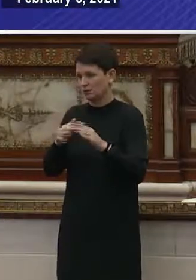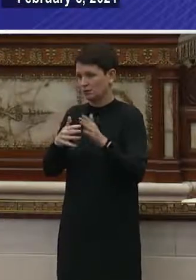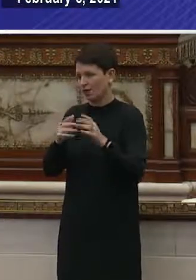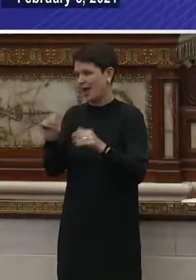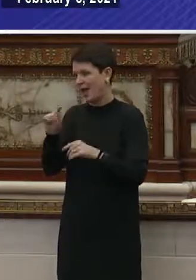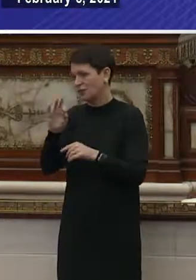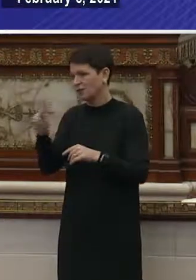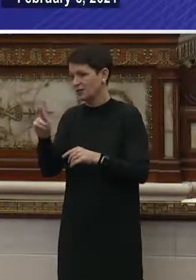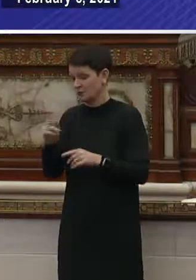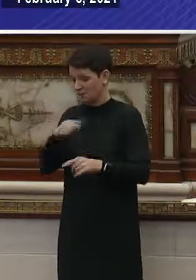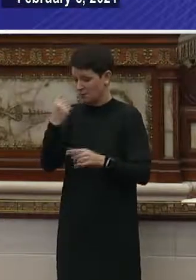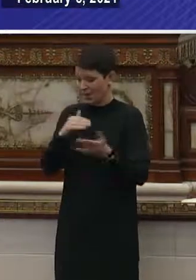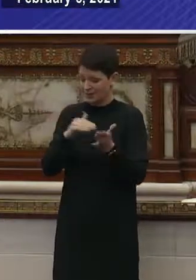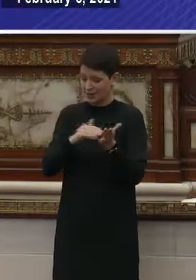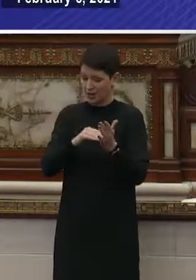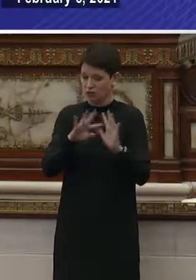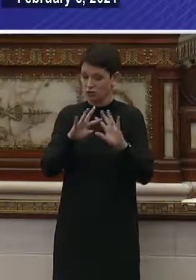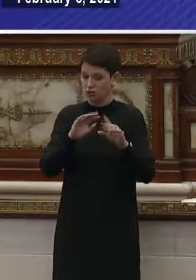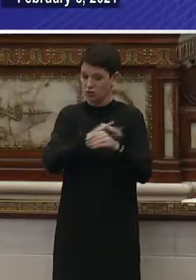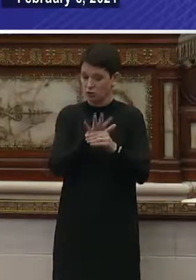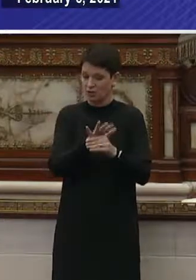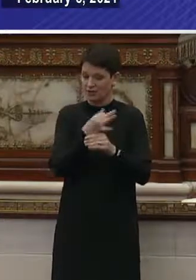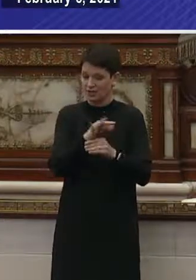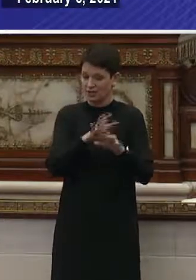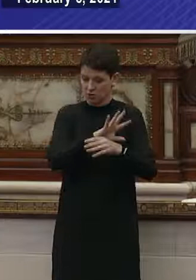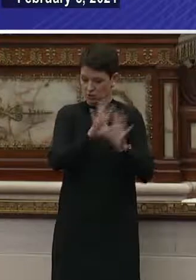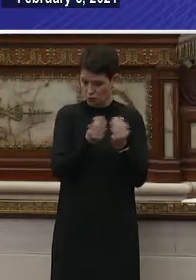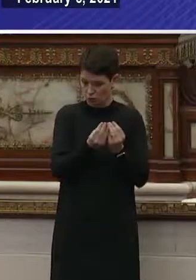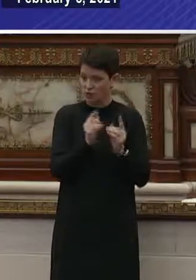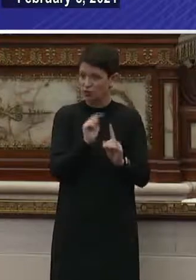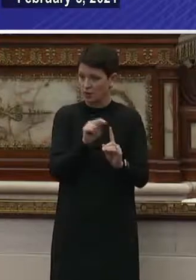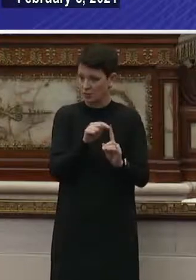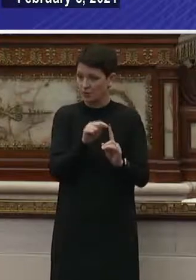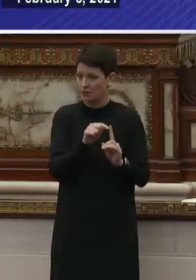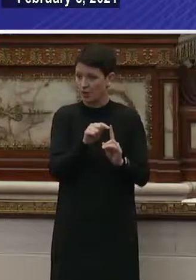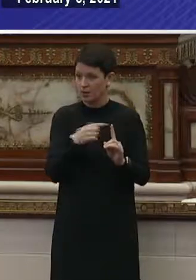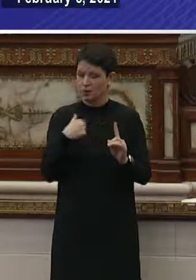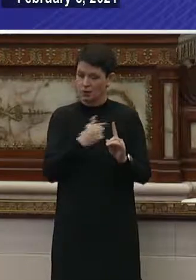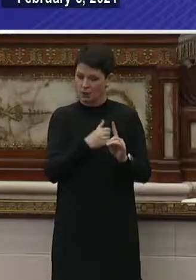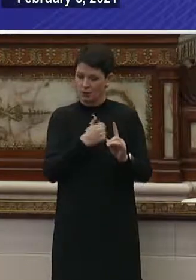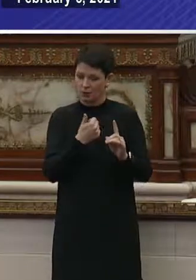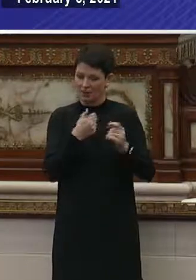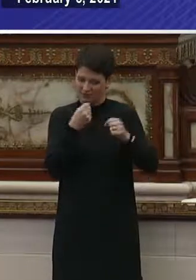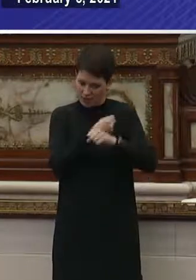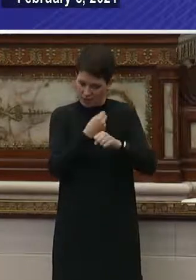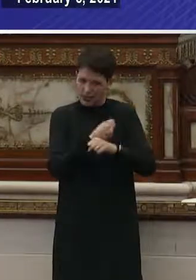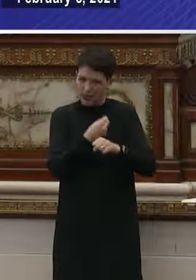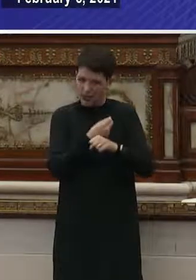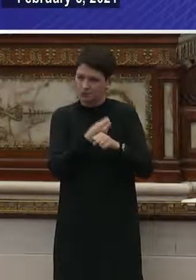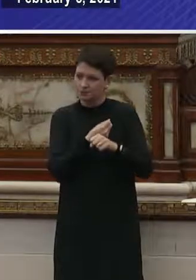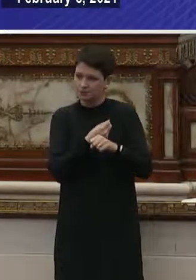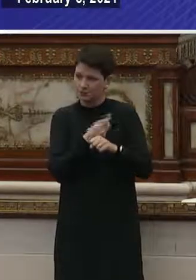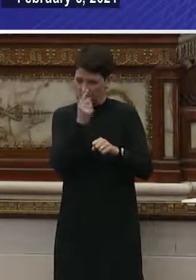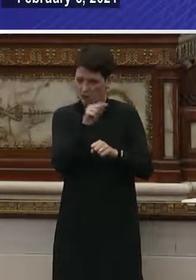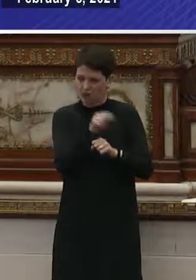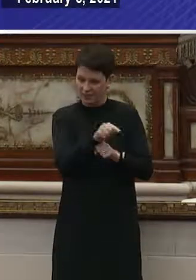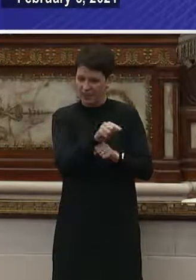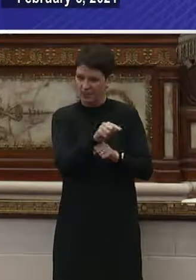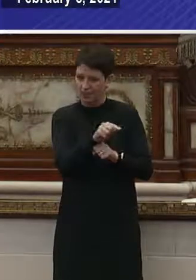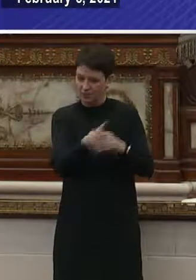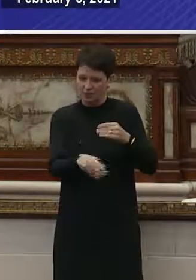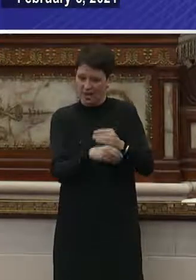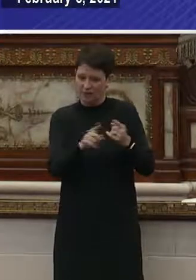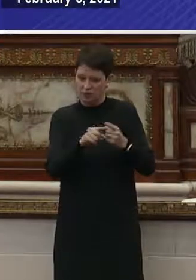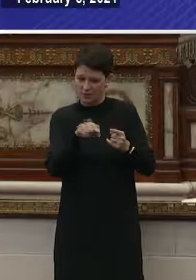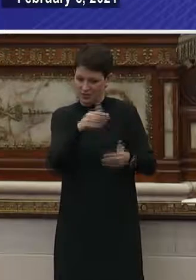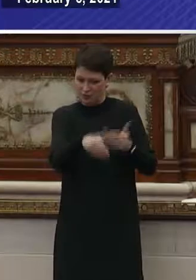When the Black Doctors COVID-19 Consortium, when we were sort of fighting for them to be added to